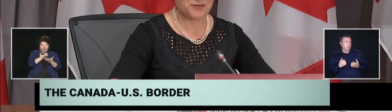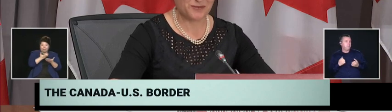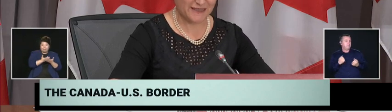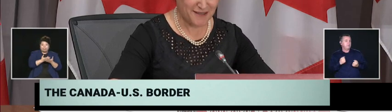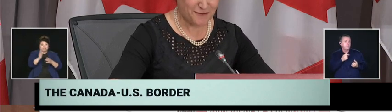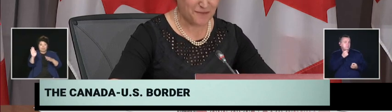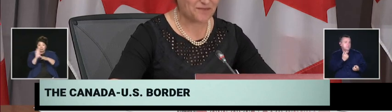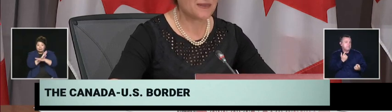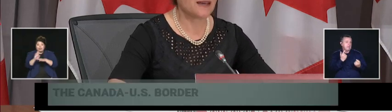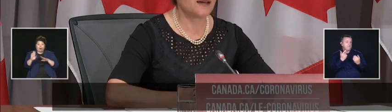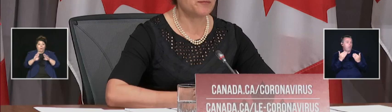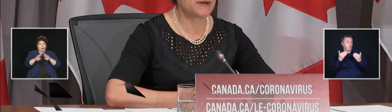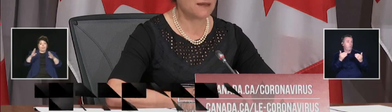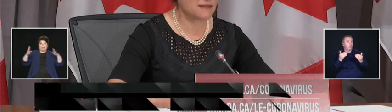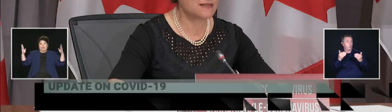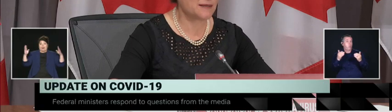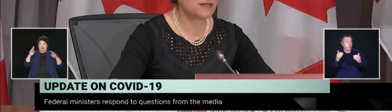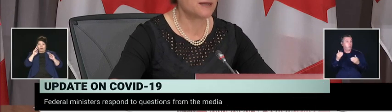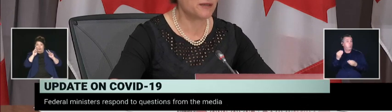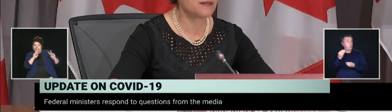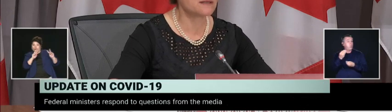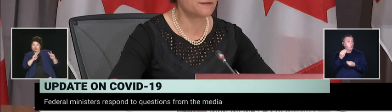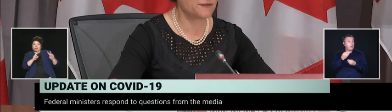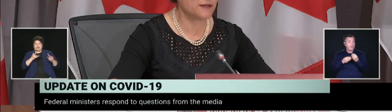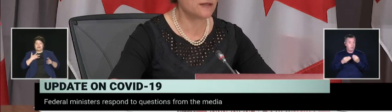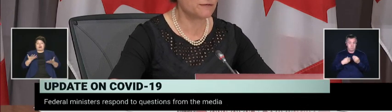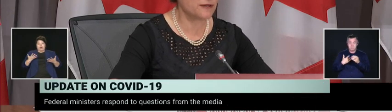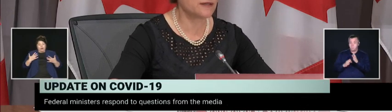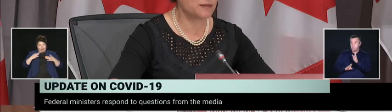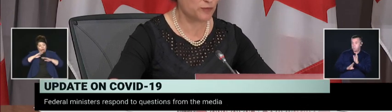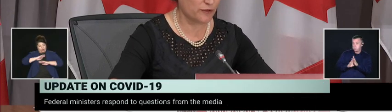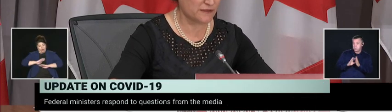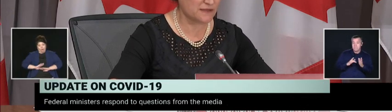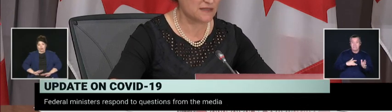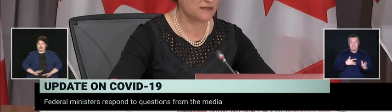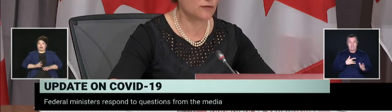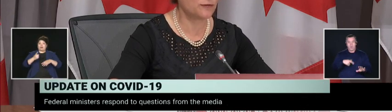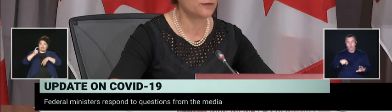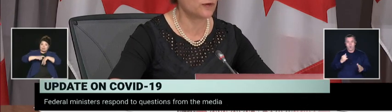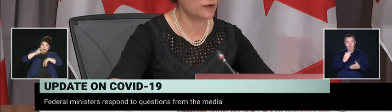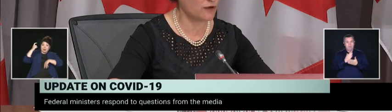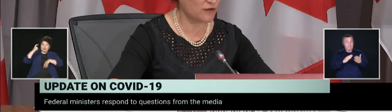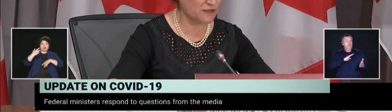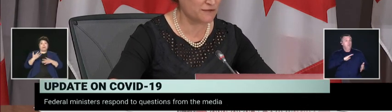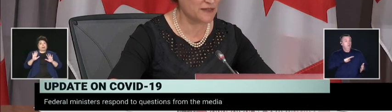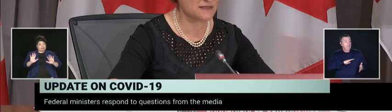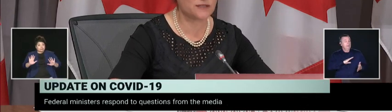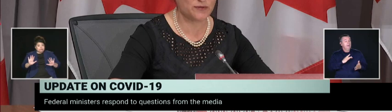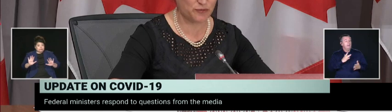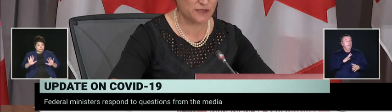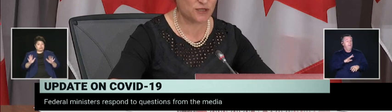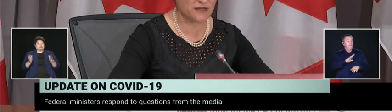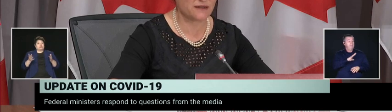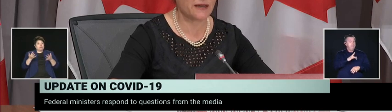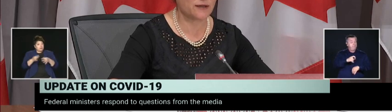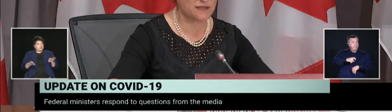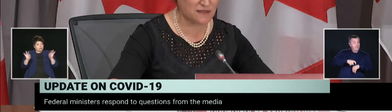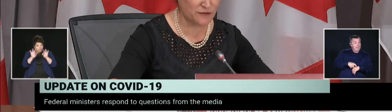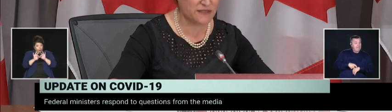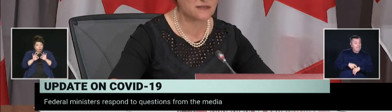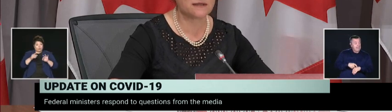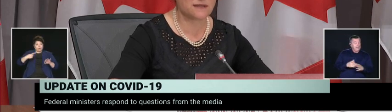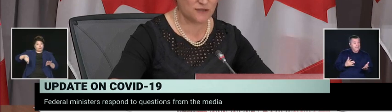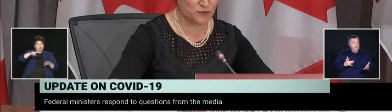think it's a relief. But at the same time, I think it's very, very important for all of us to appreciate